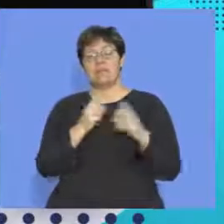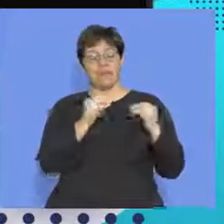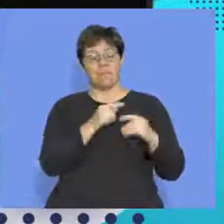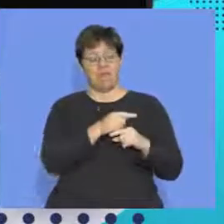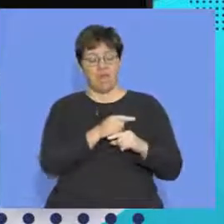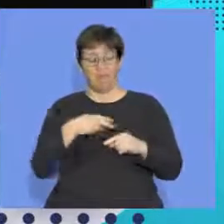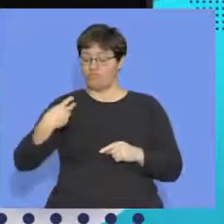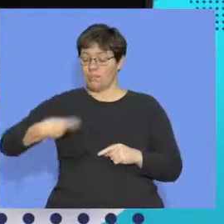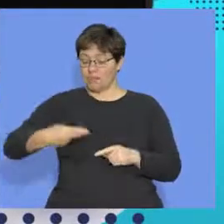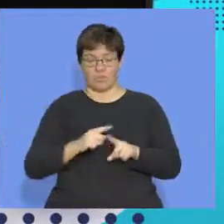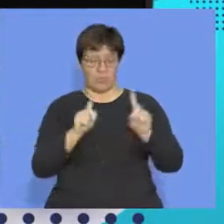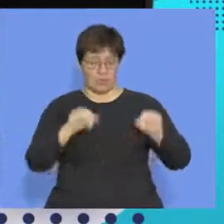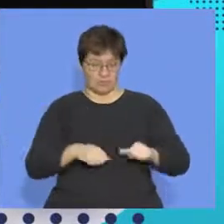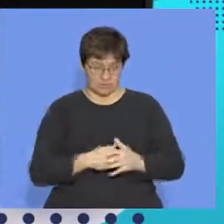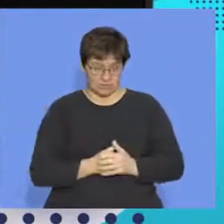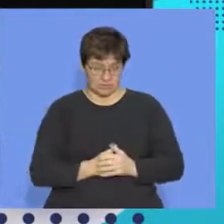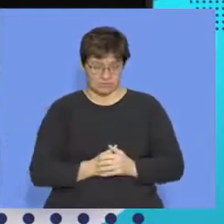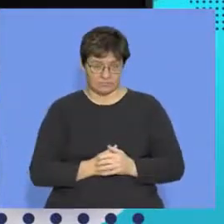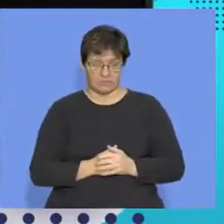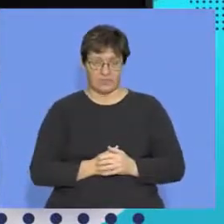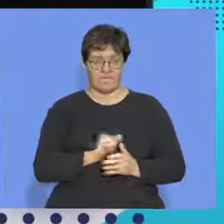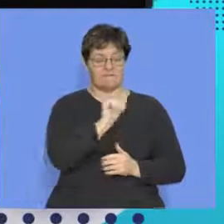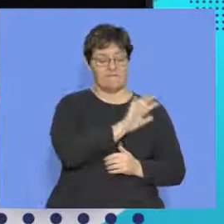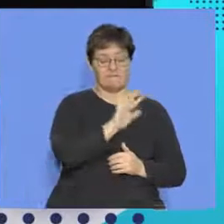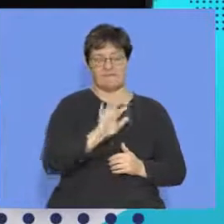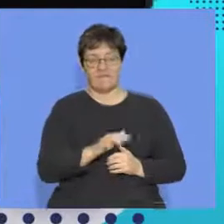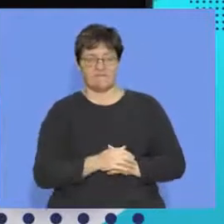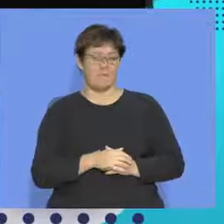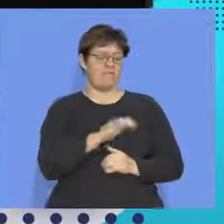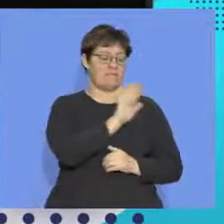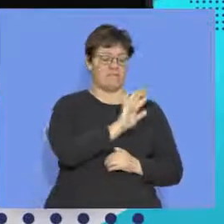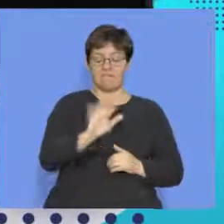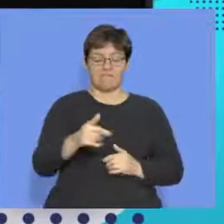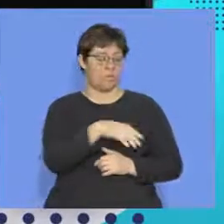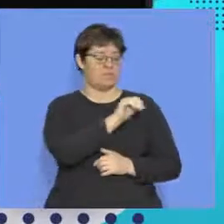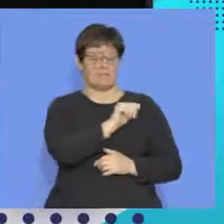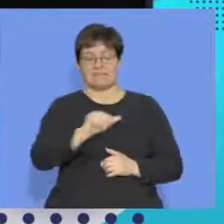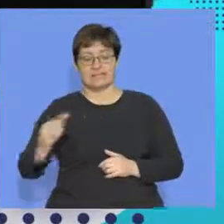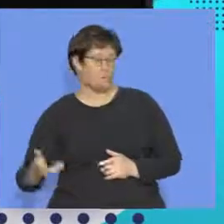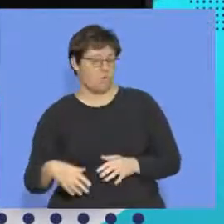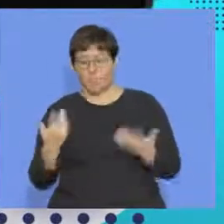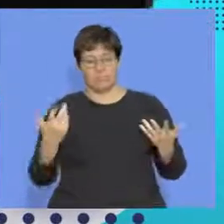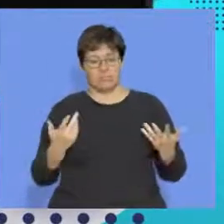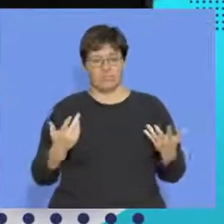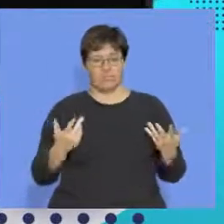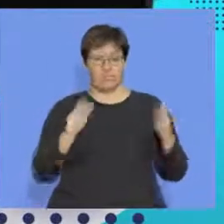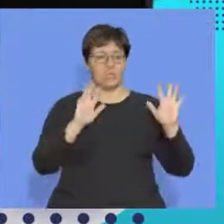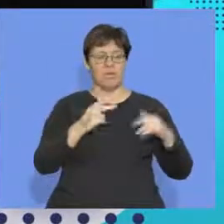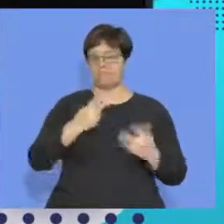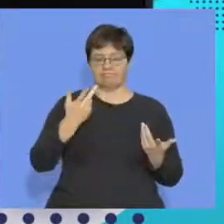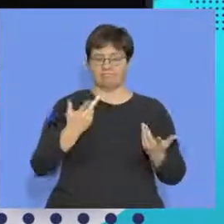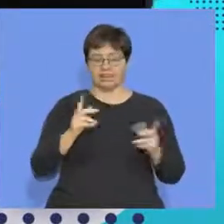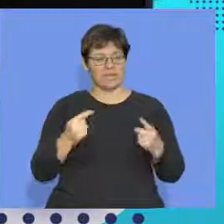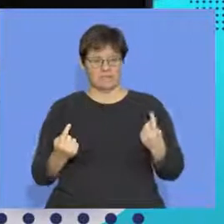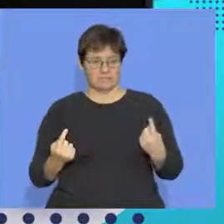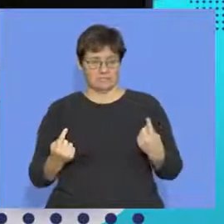the digits. Are we together? So we cannot have 555 or 666. We can't use 66 twice or 9 twice or 3 times.